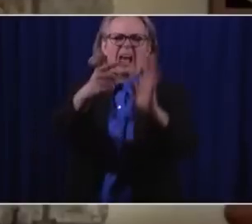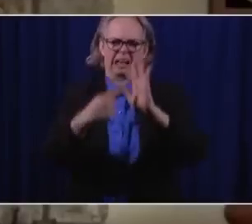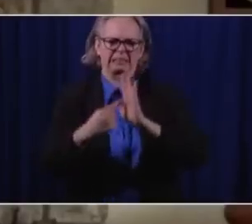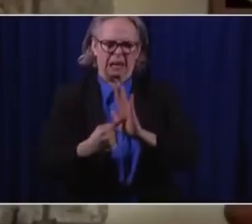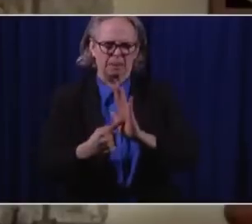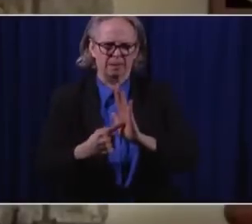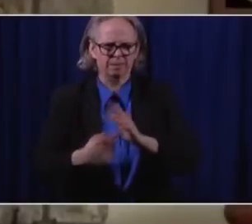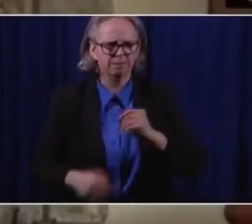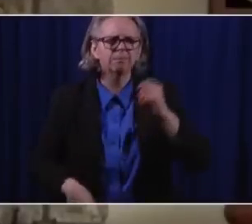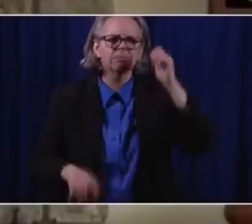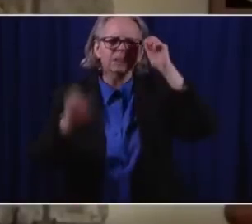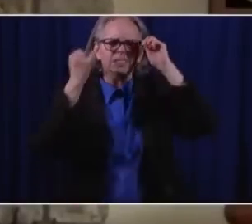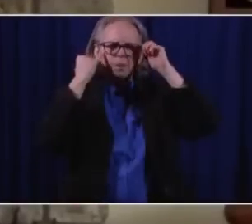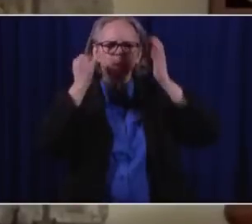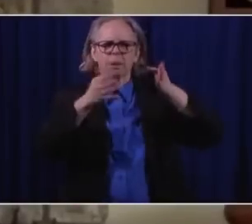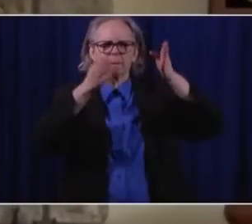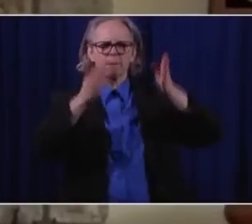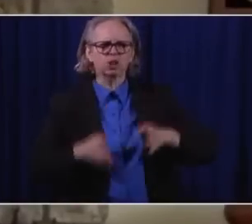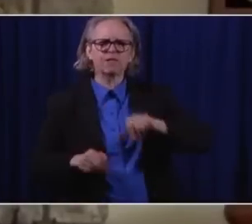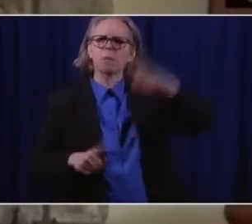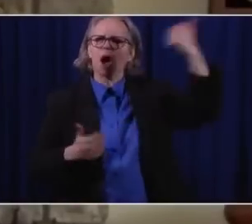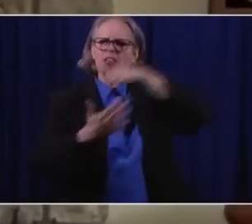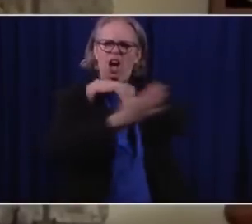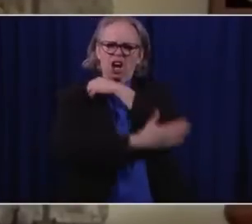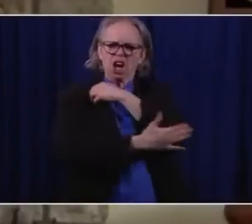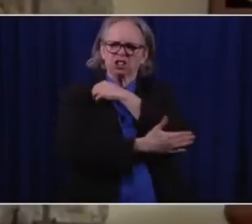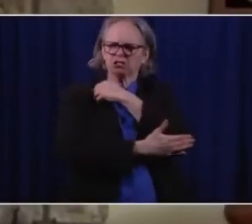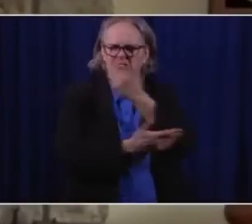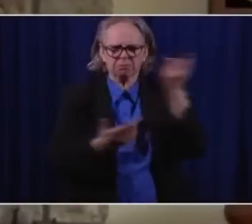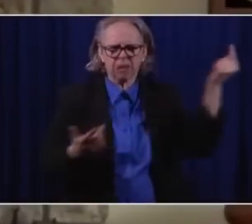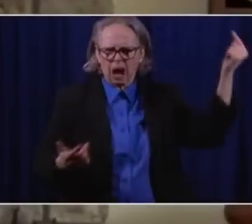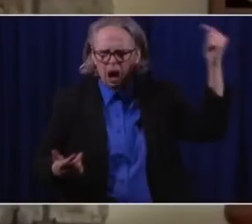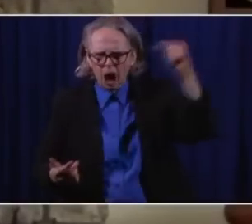is suffering from Ebola outbreak,